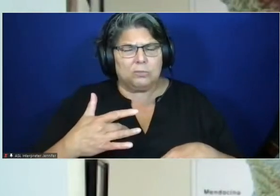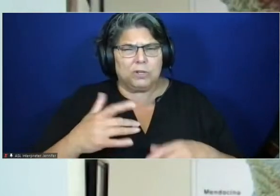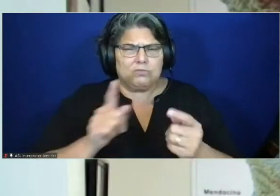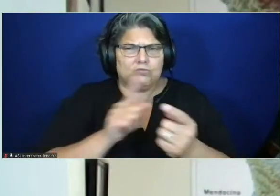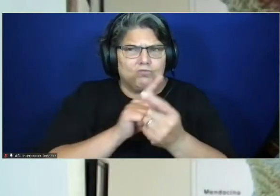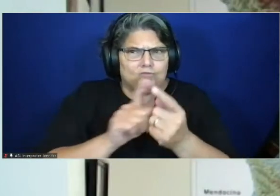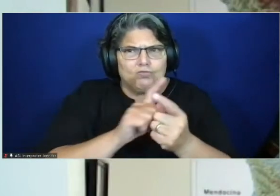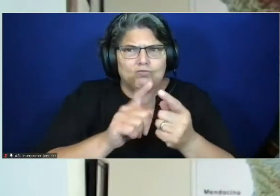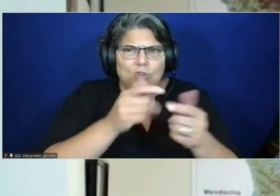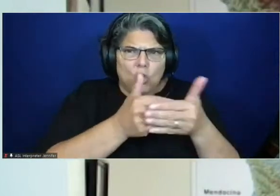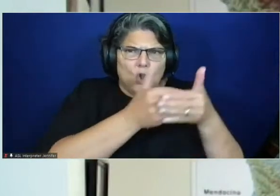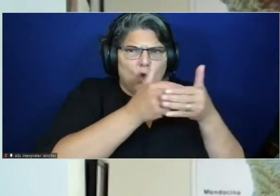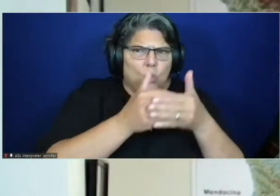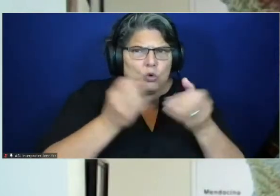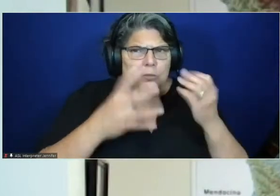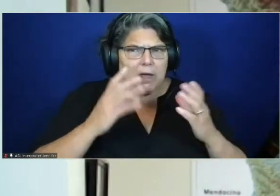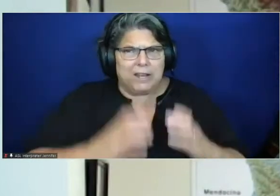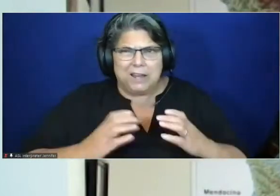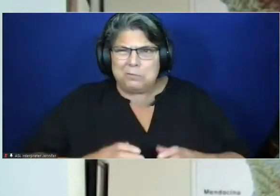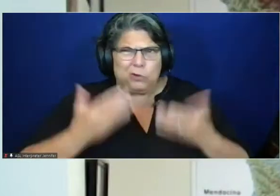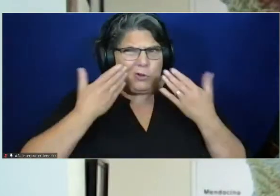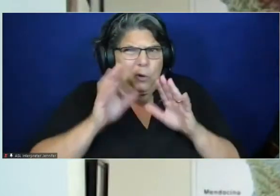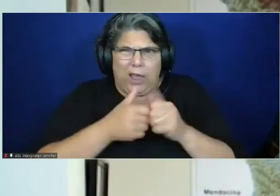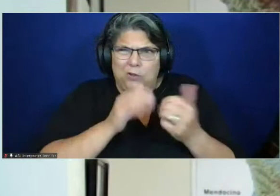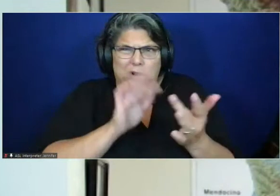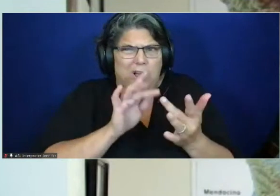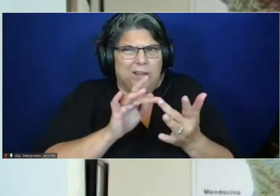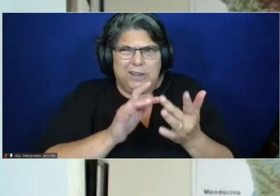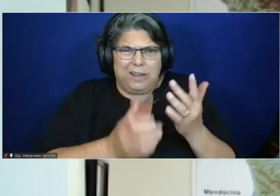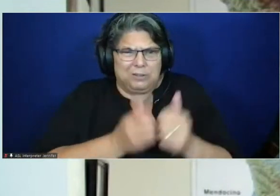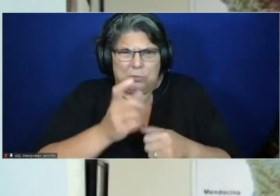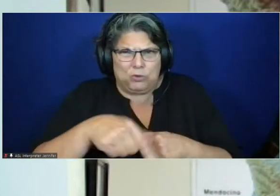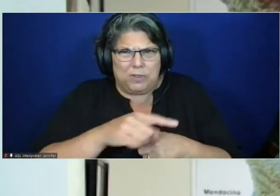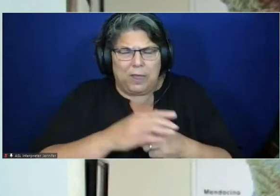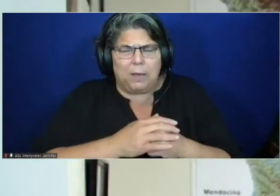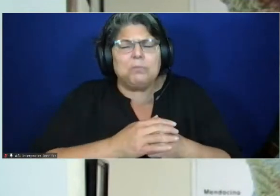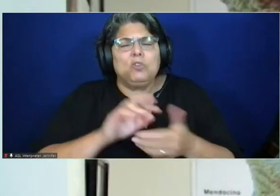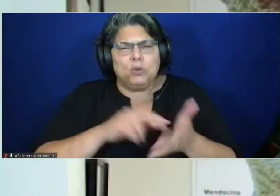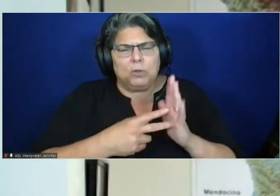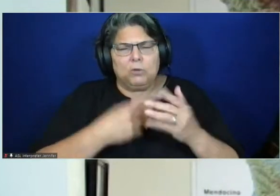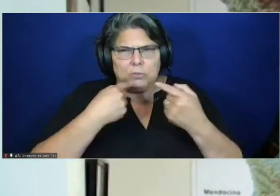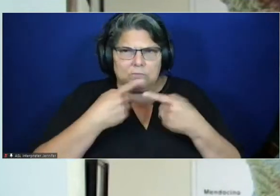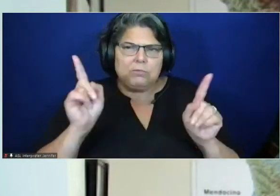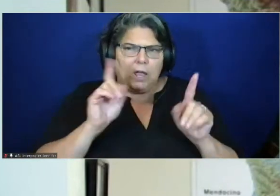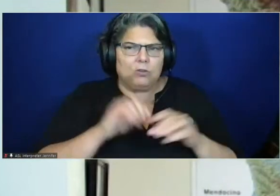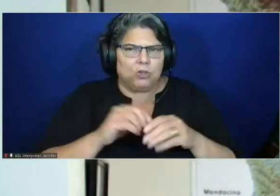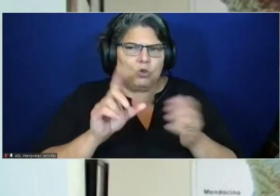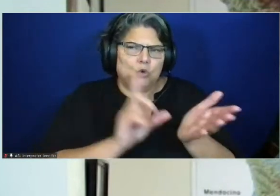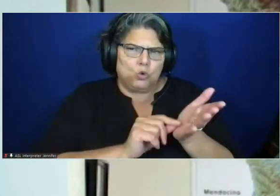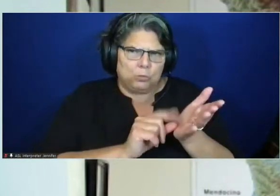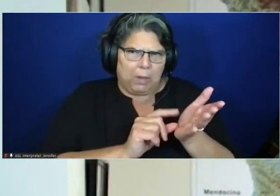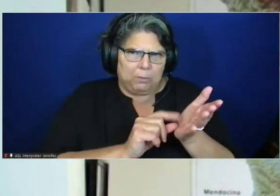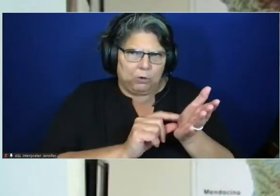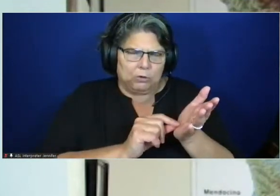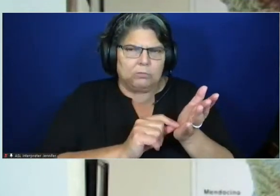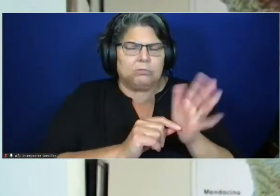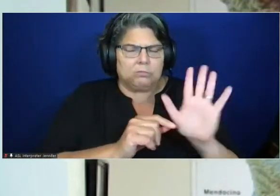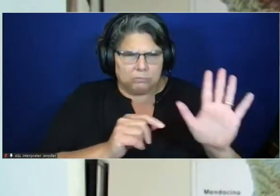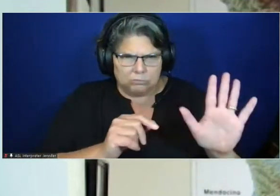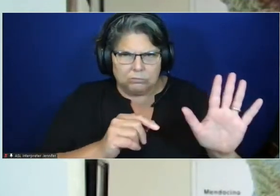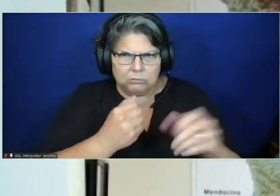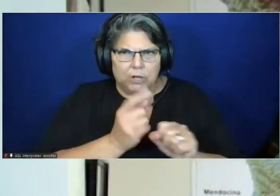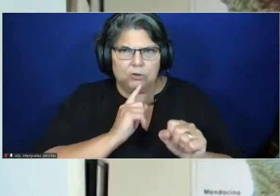customers and wouldn't necessarily know how to get in touch with them. So we put a notice in the newspaper to follow up and make sure that the community